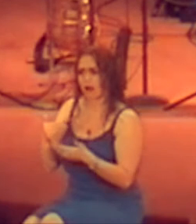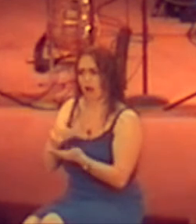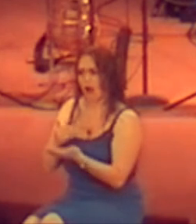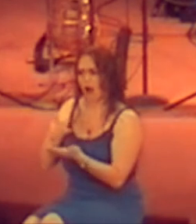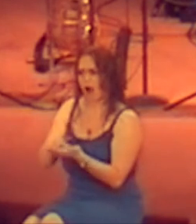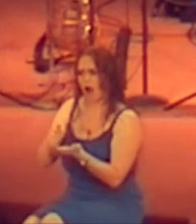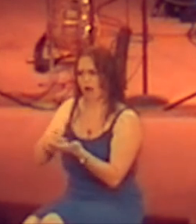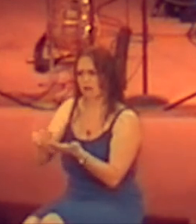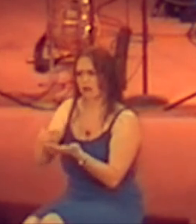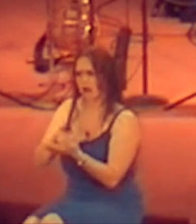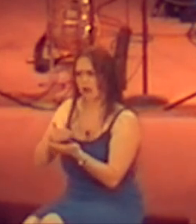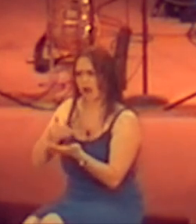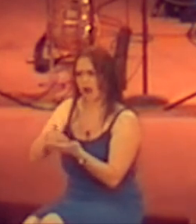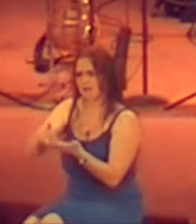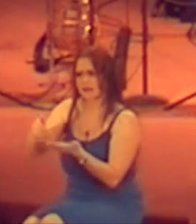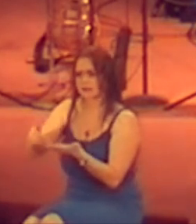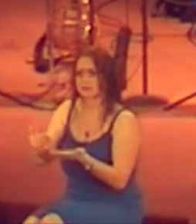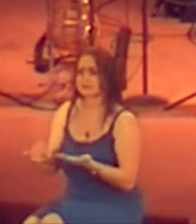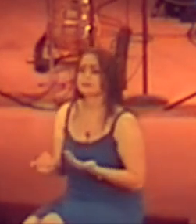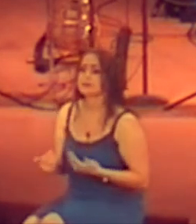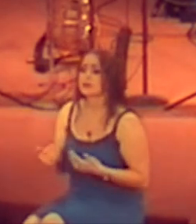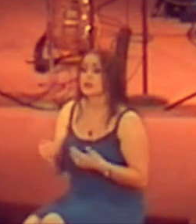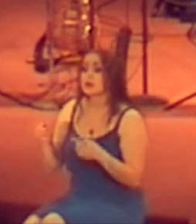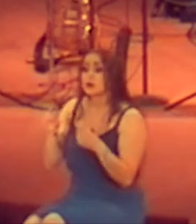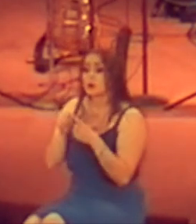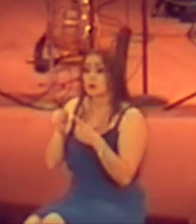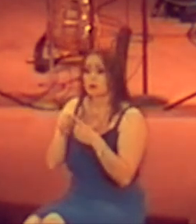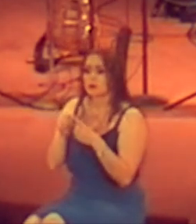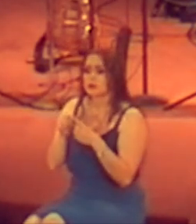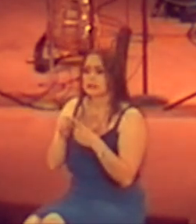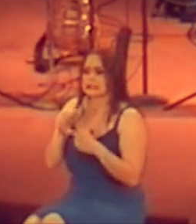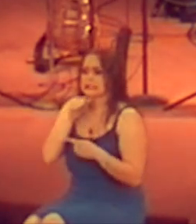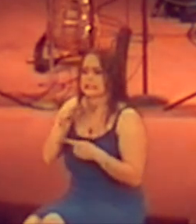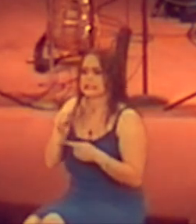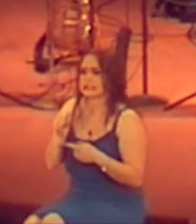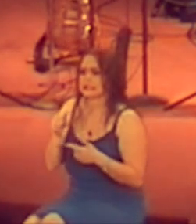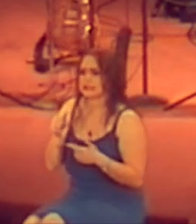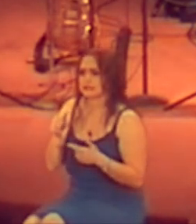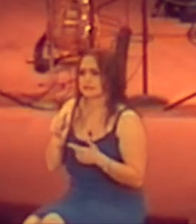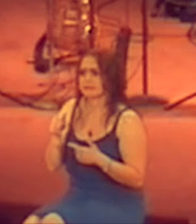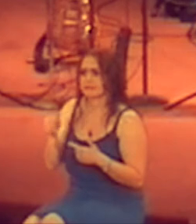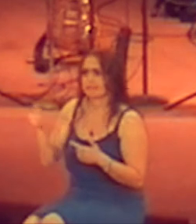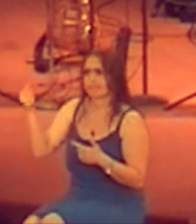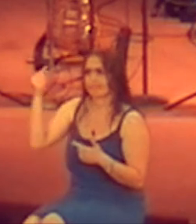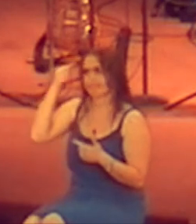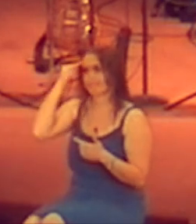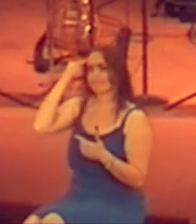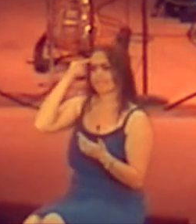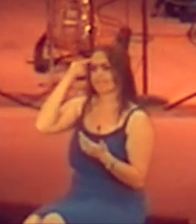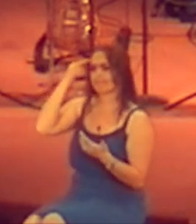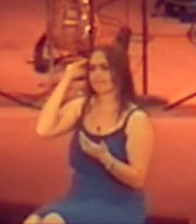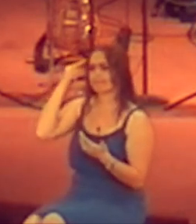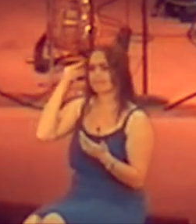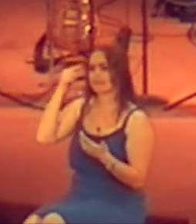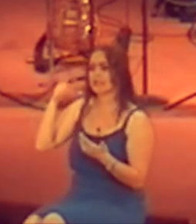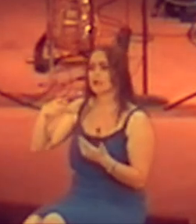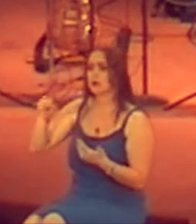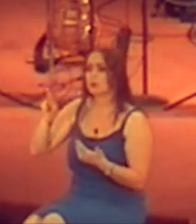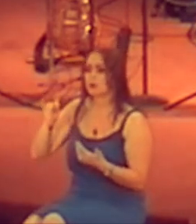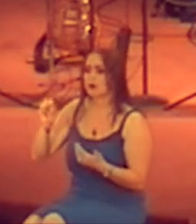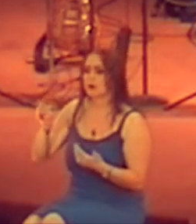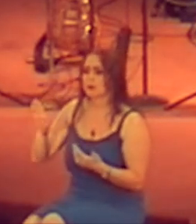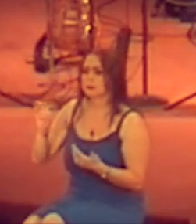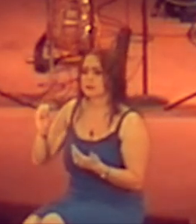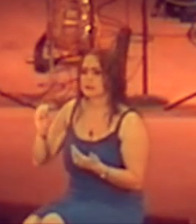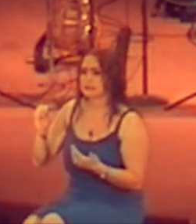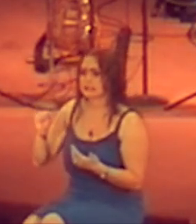encouraged each other so much that those words no longer haunted any of us? Proverbs 18:21. Words have the